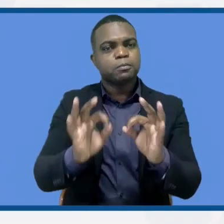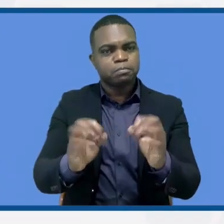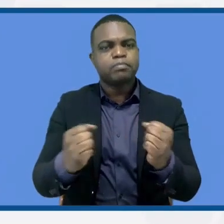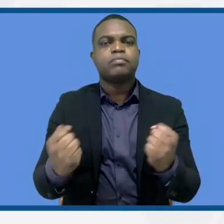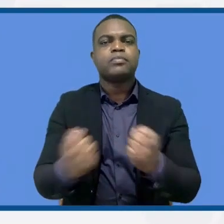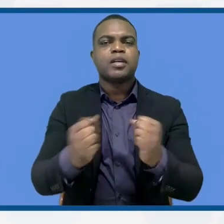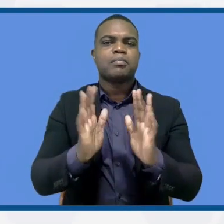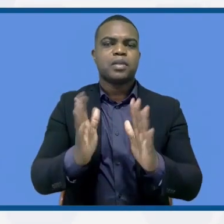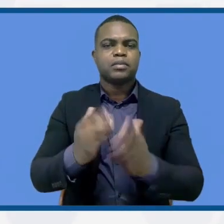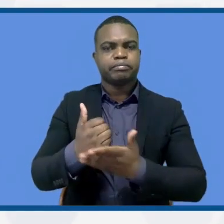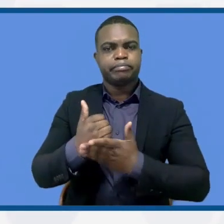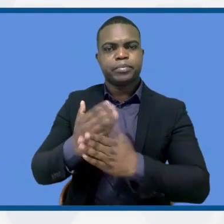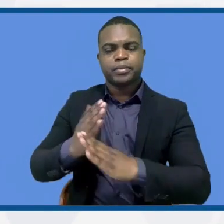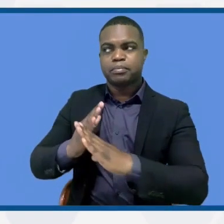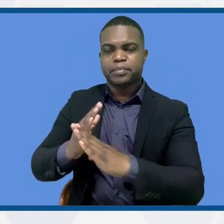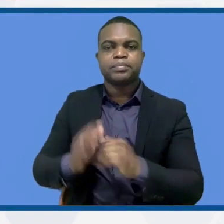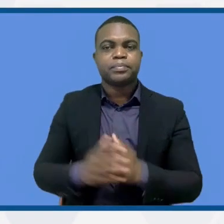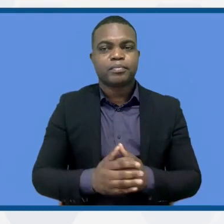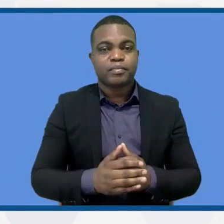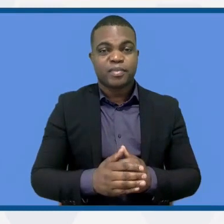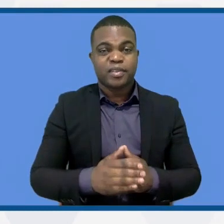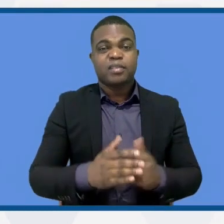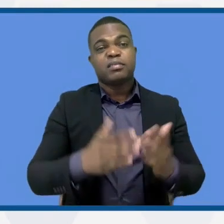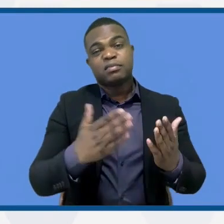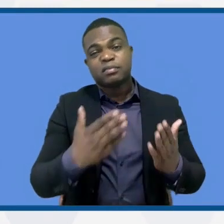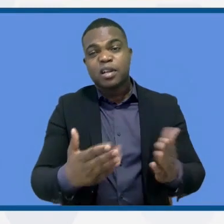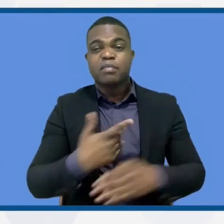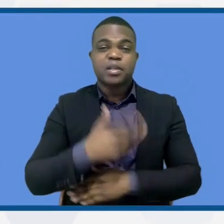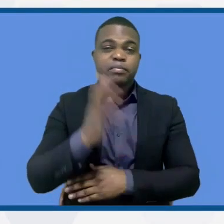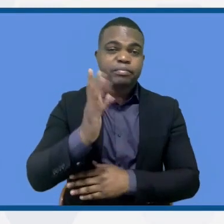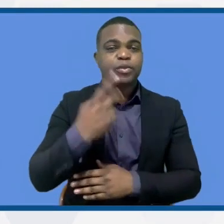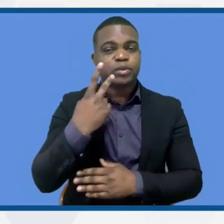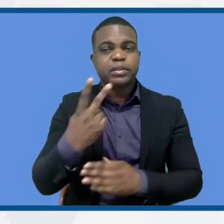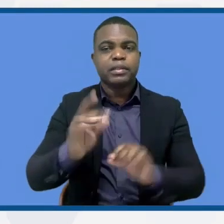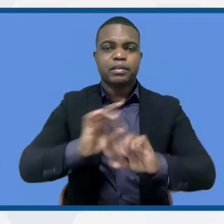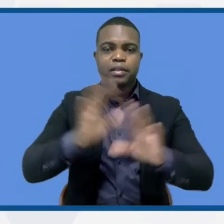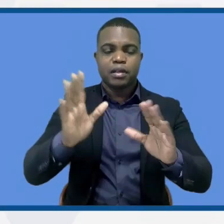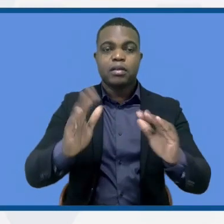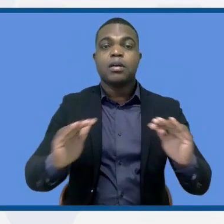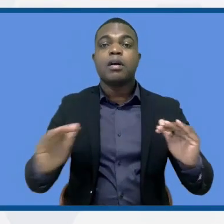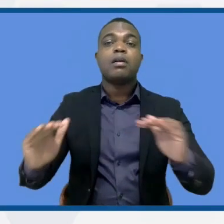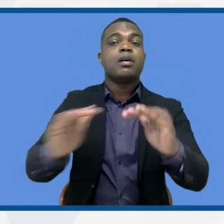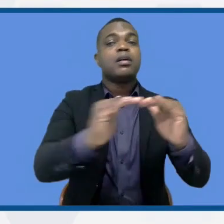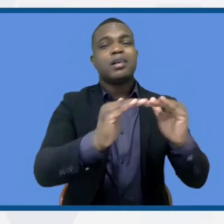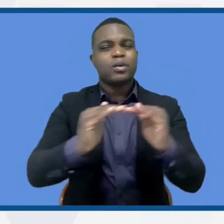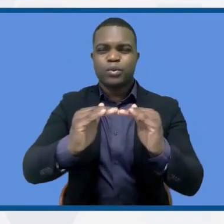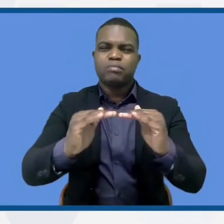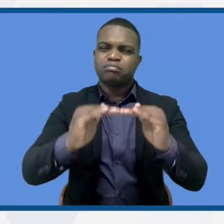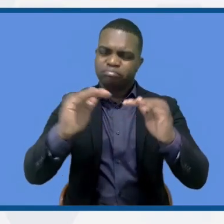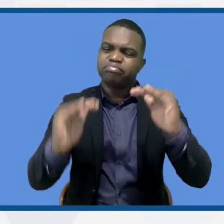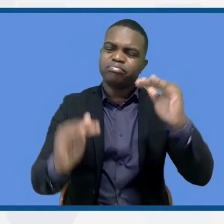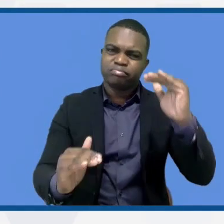access to transportation, access to education, but also an environment where we have tried